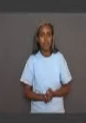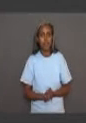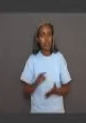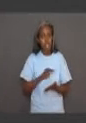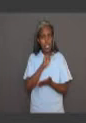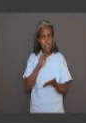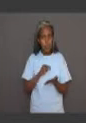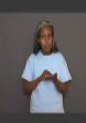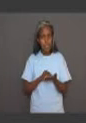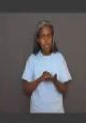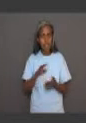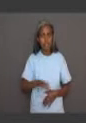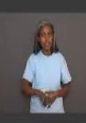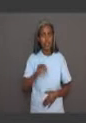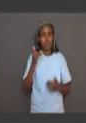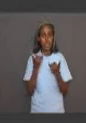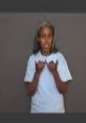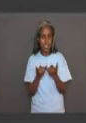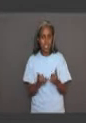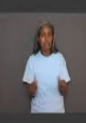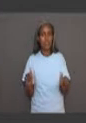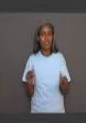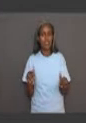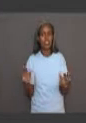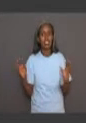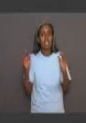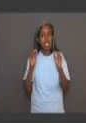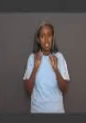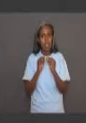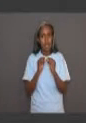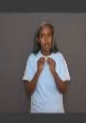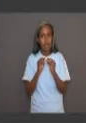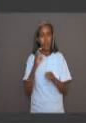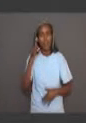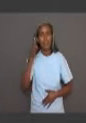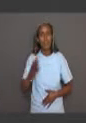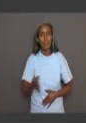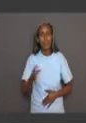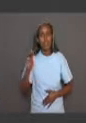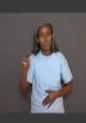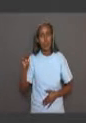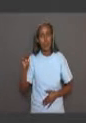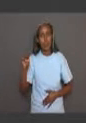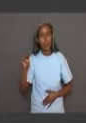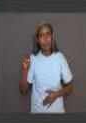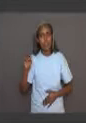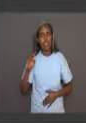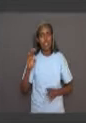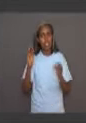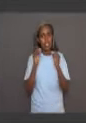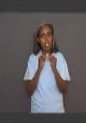The mean is found by dividing the sum of Fm by the